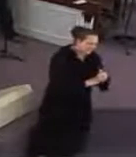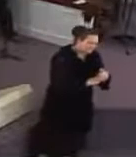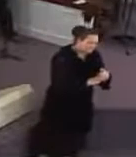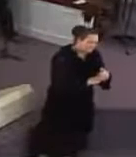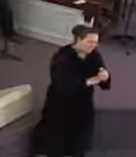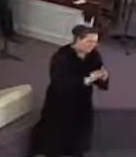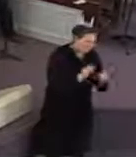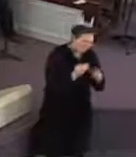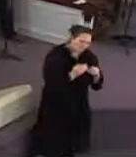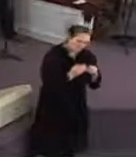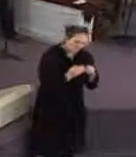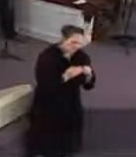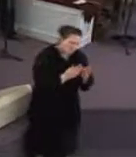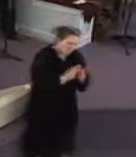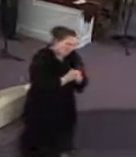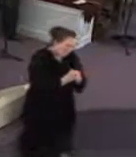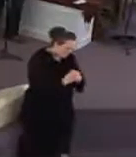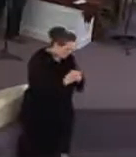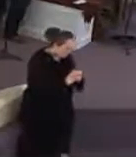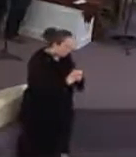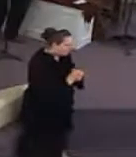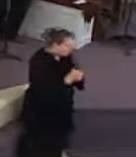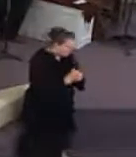We're too close.